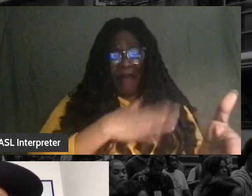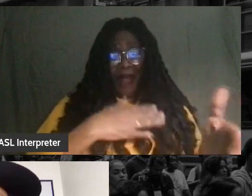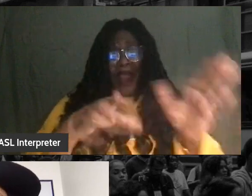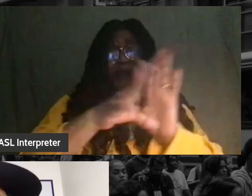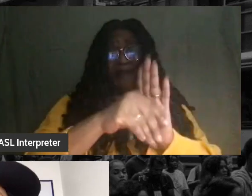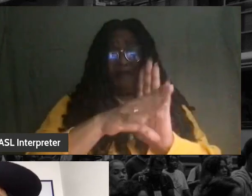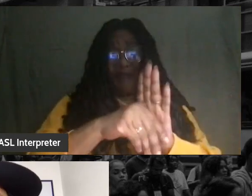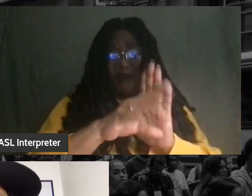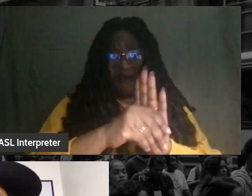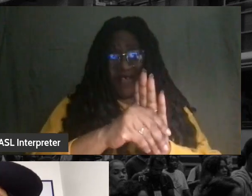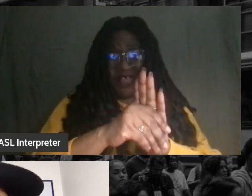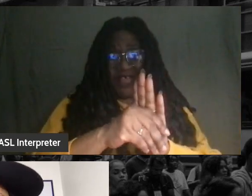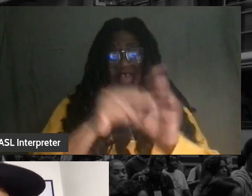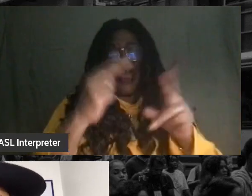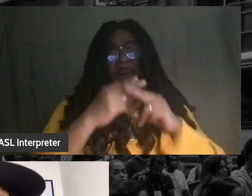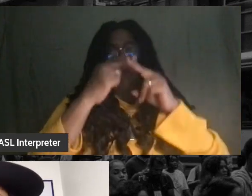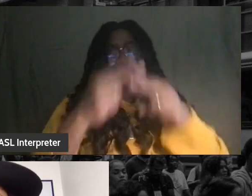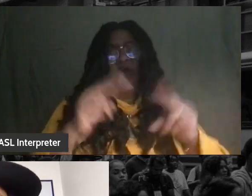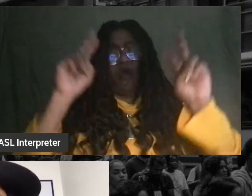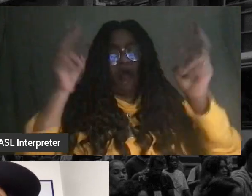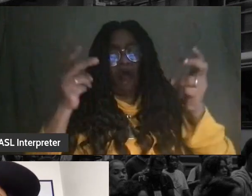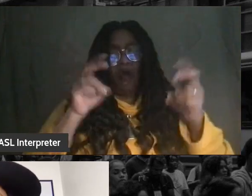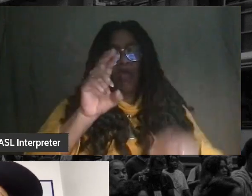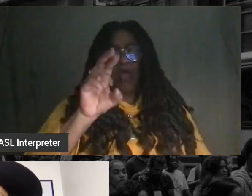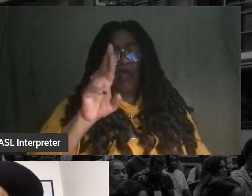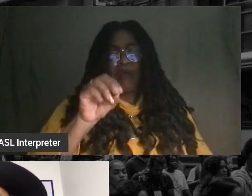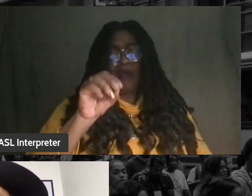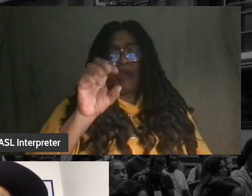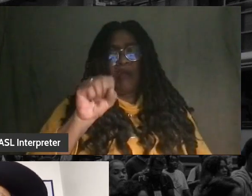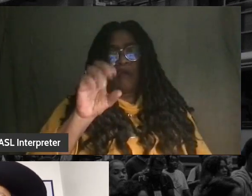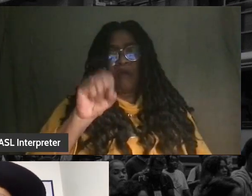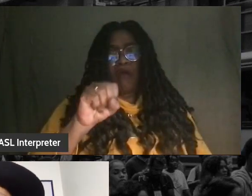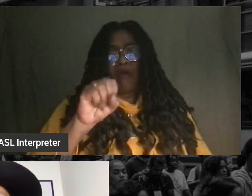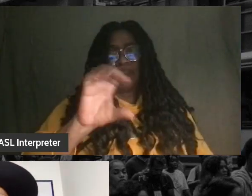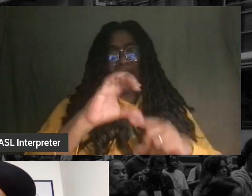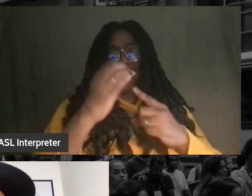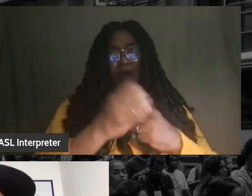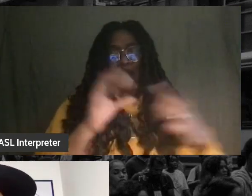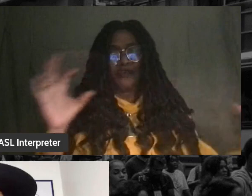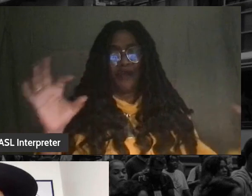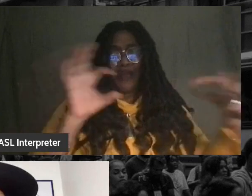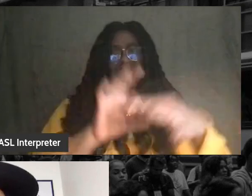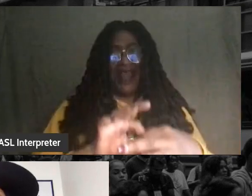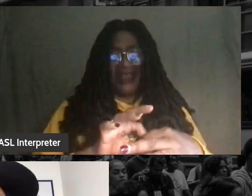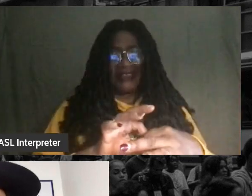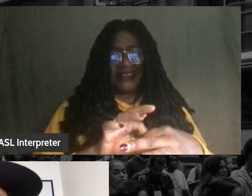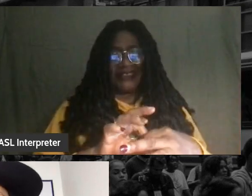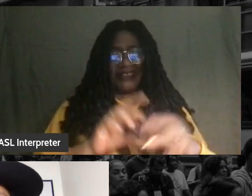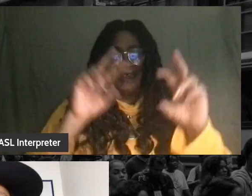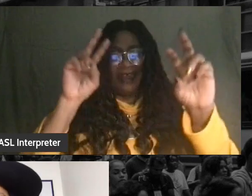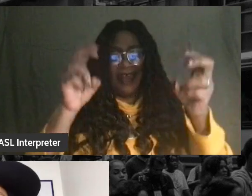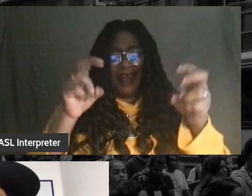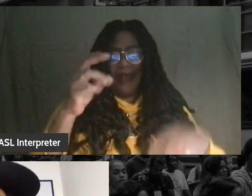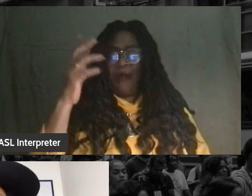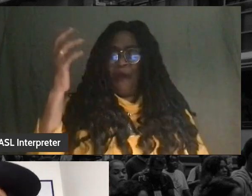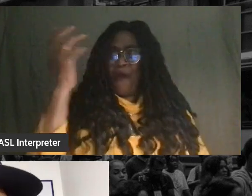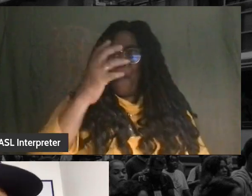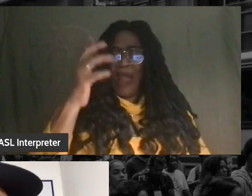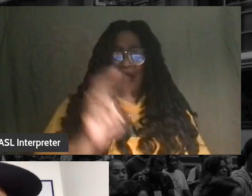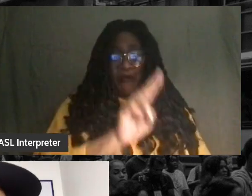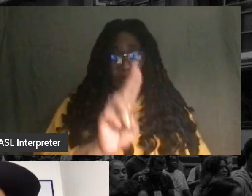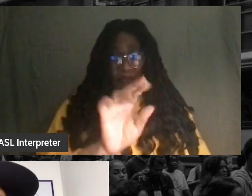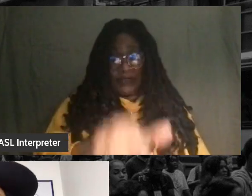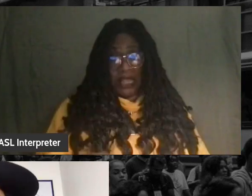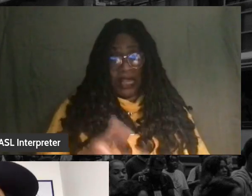called Cross-Cultural Connections. The experience of seeing how Shape Up could be used as an educational